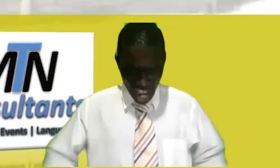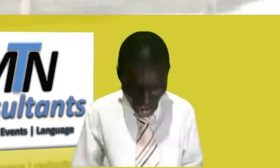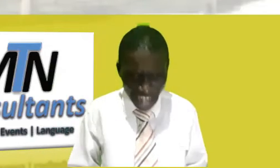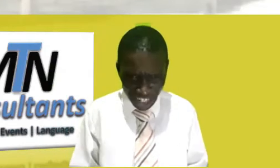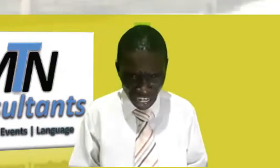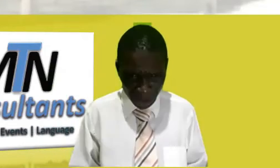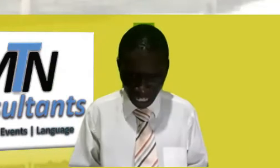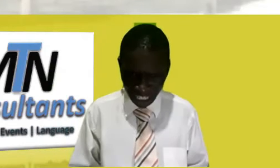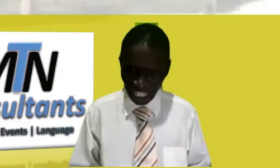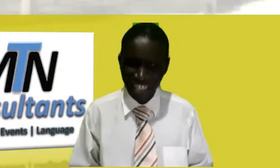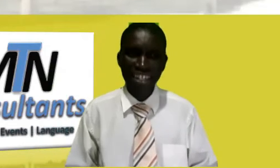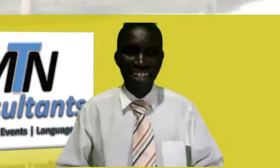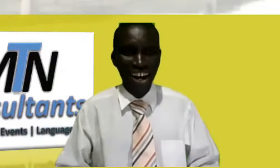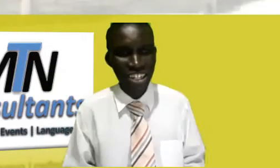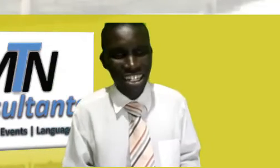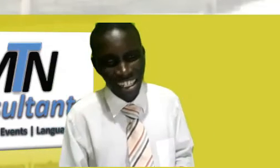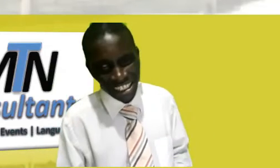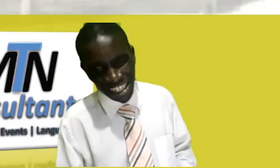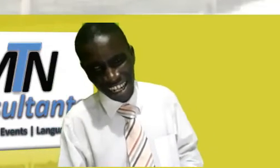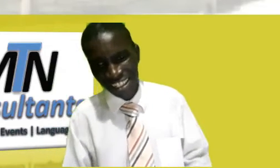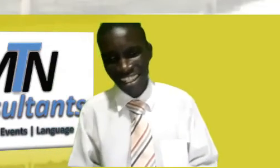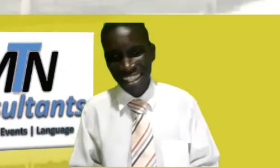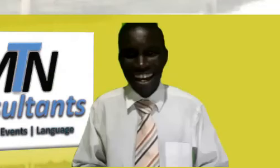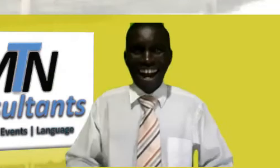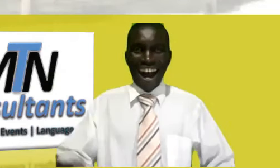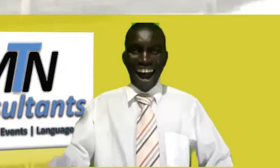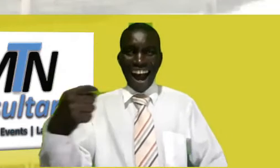you hate that person. Now, let's start.